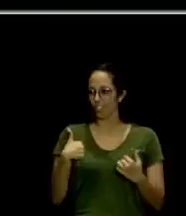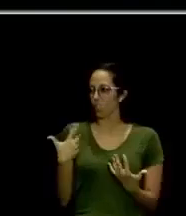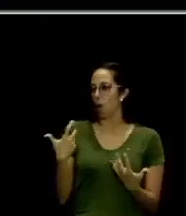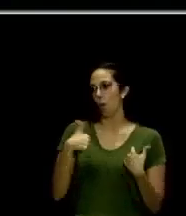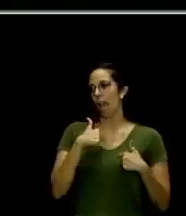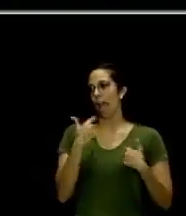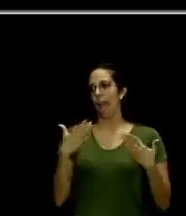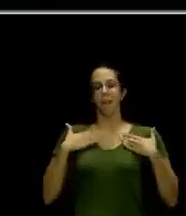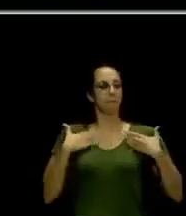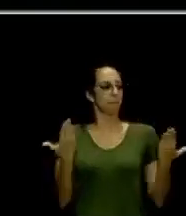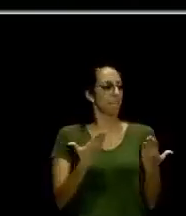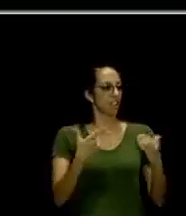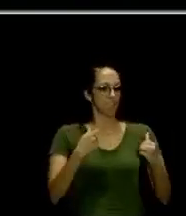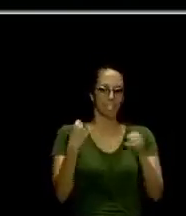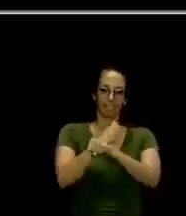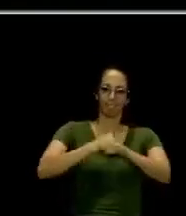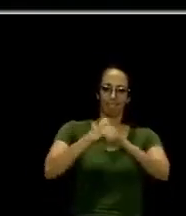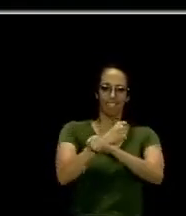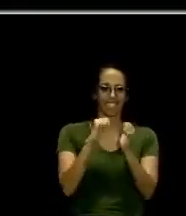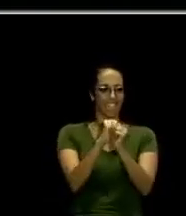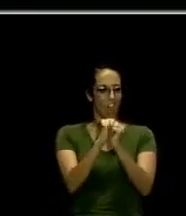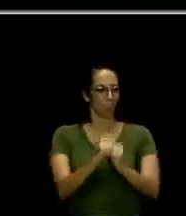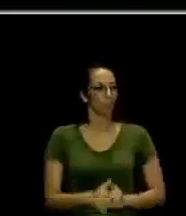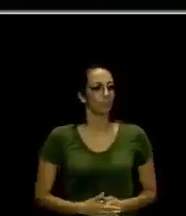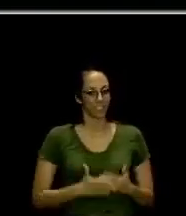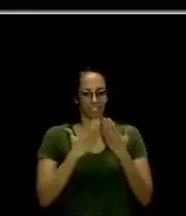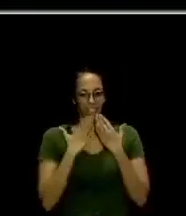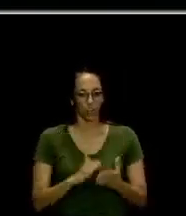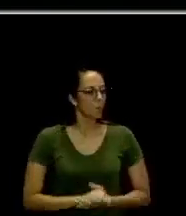fight together. Thank you.